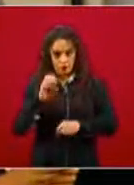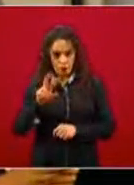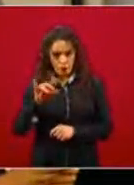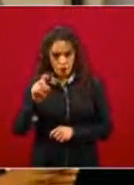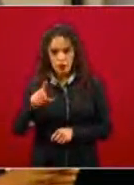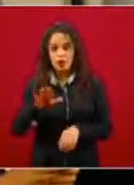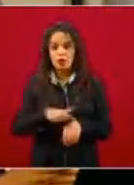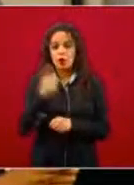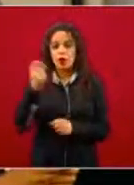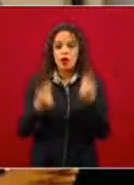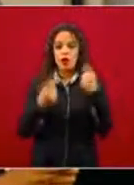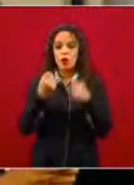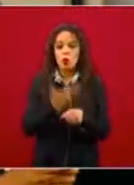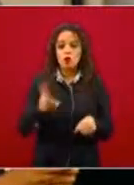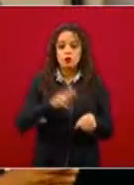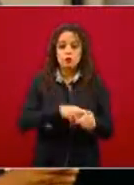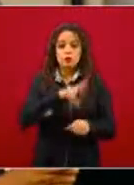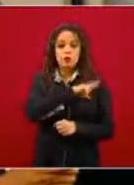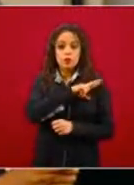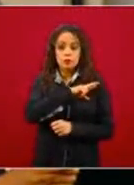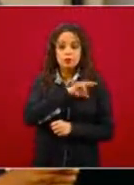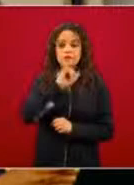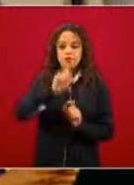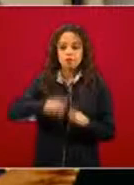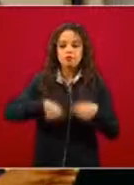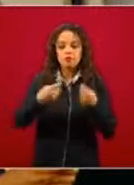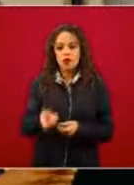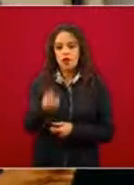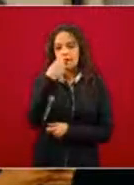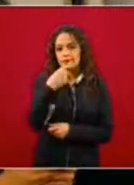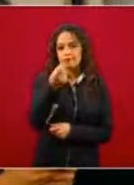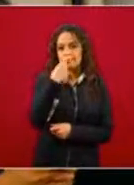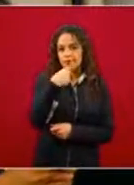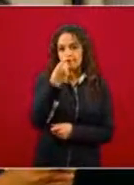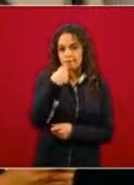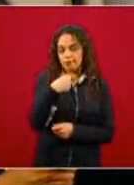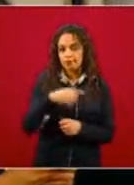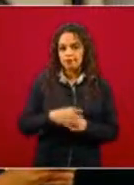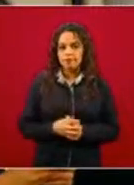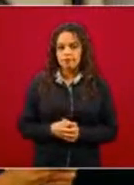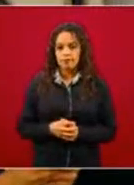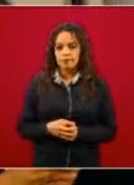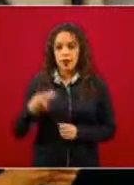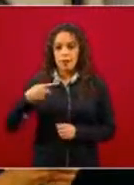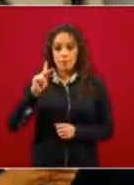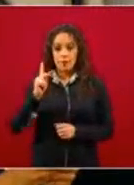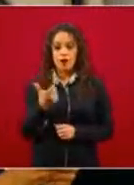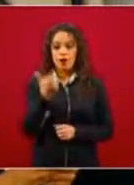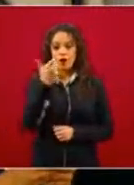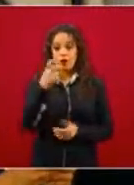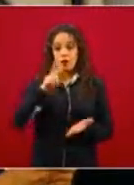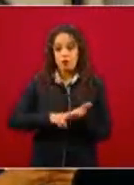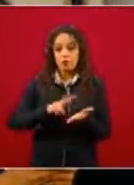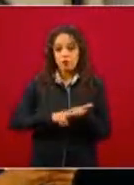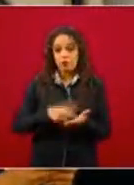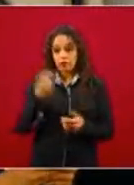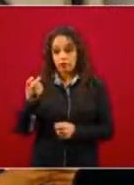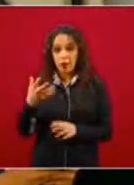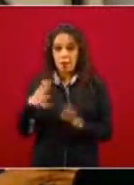COVID-19. Different doctors from private hospital are saying that